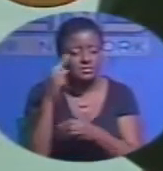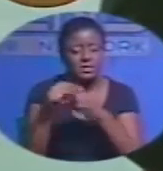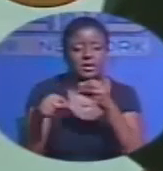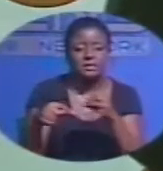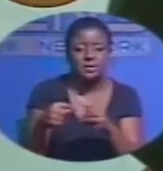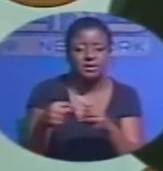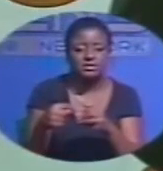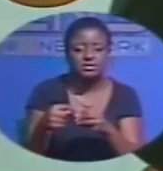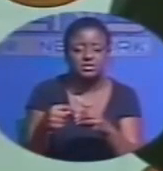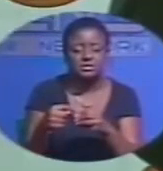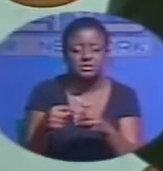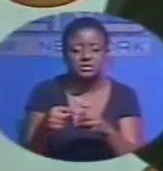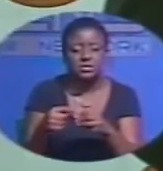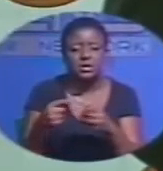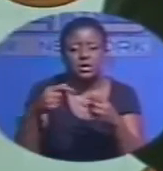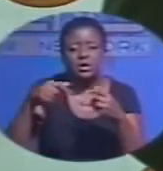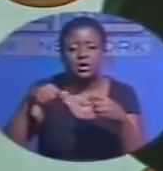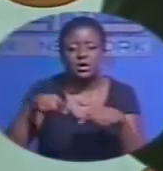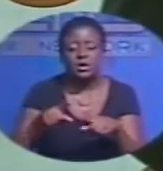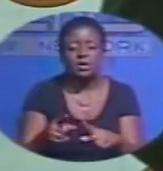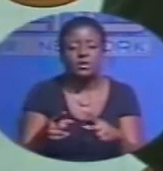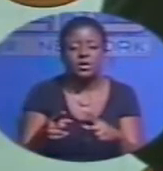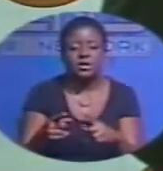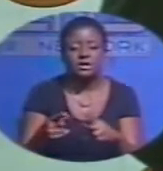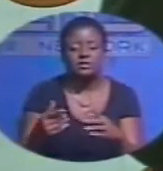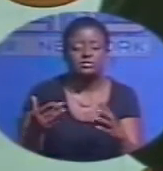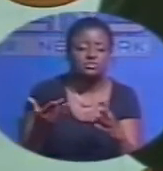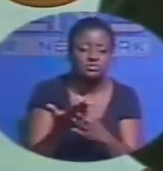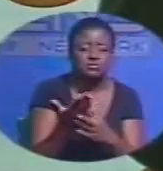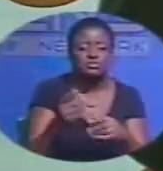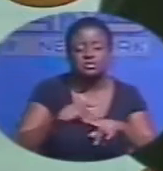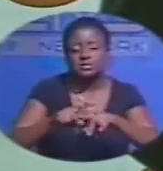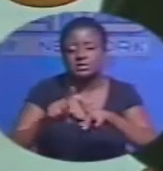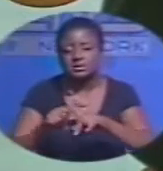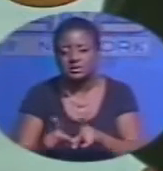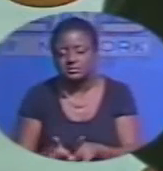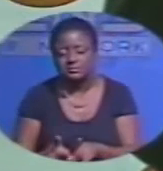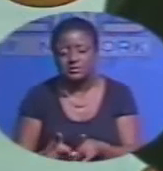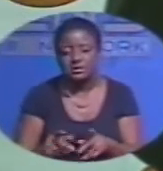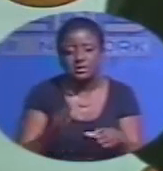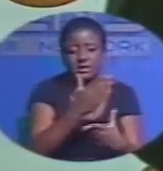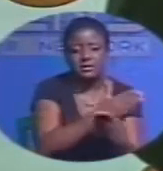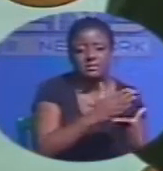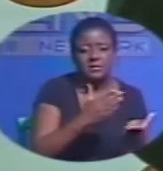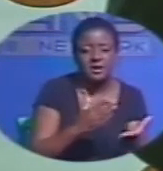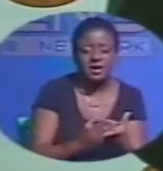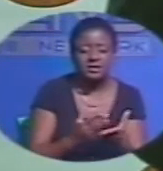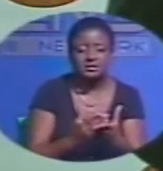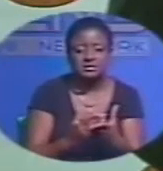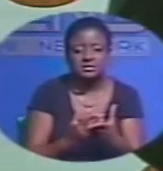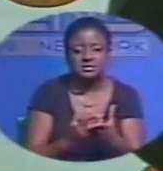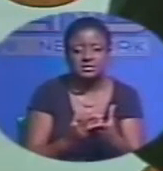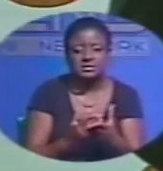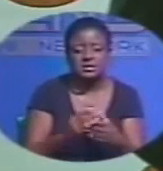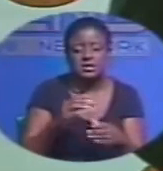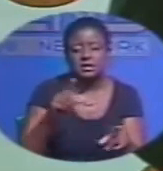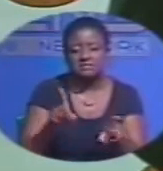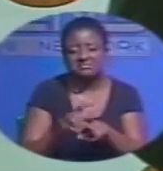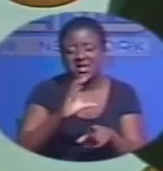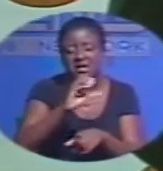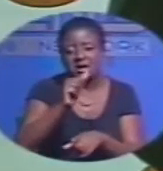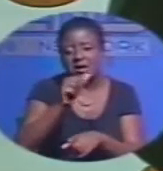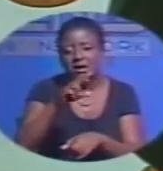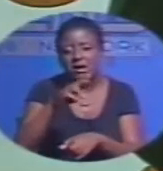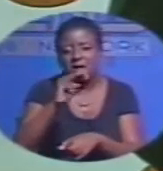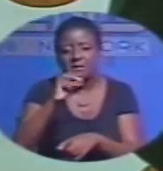not just on this side of town, but in the Michael area, as well as other areas that we believe that this